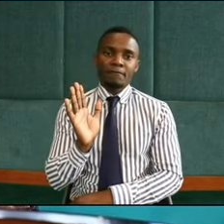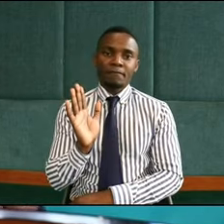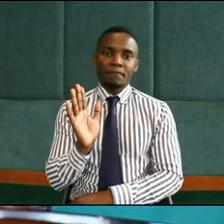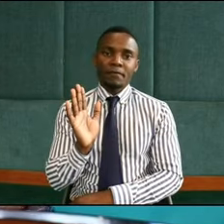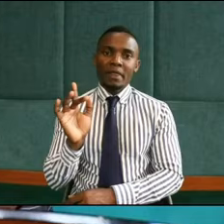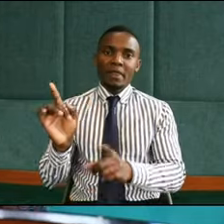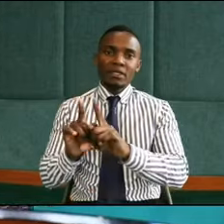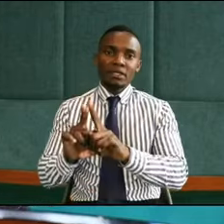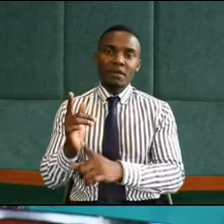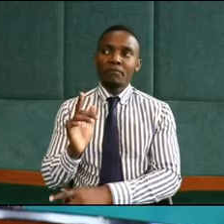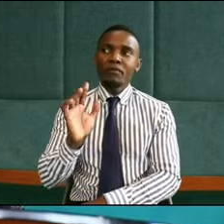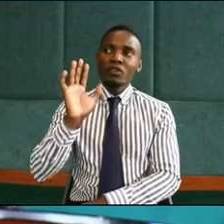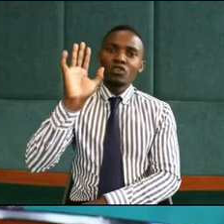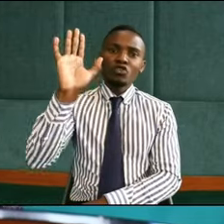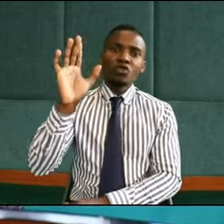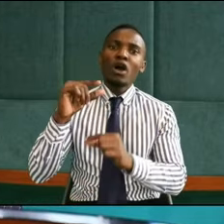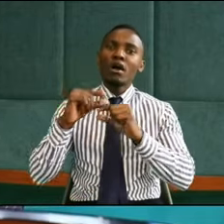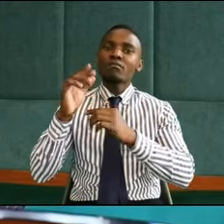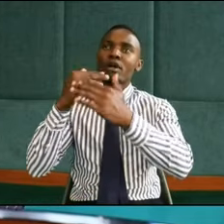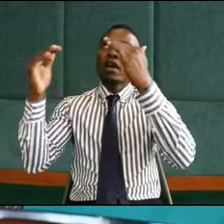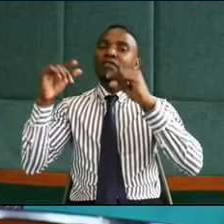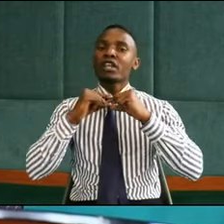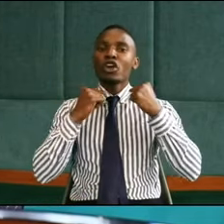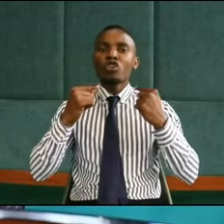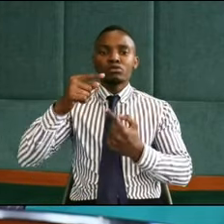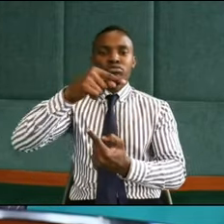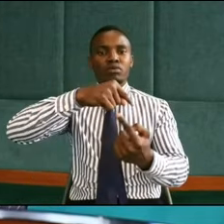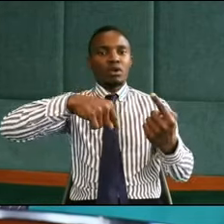May your angelic host surround us in this place.